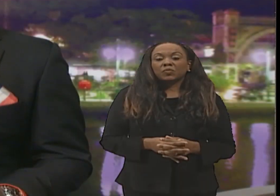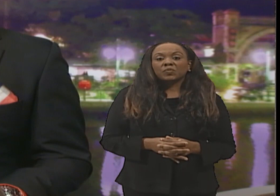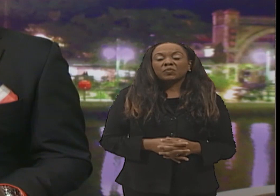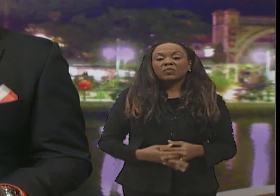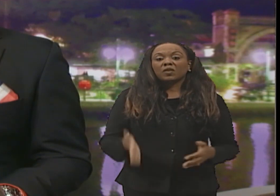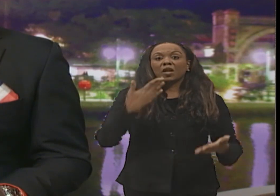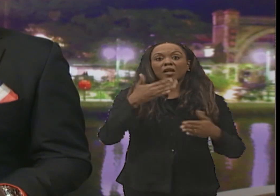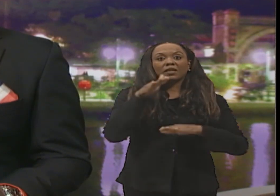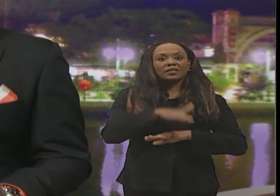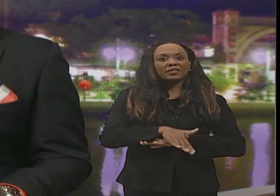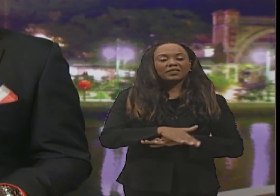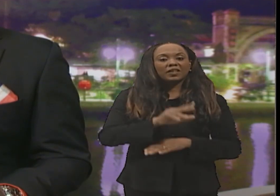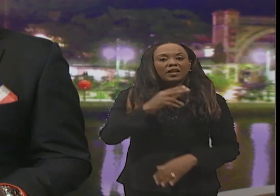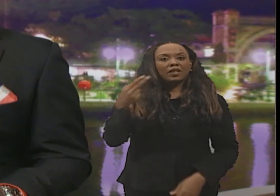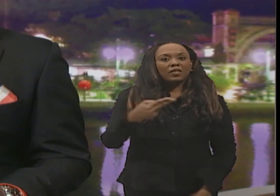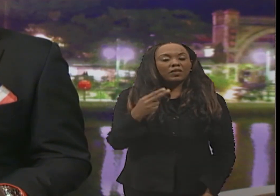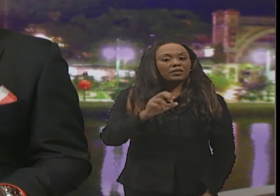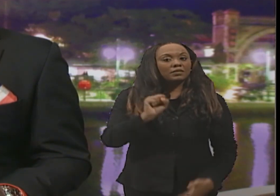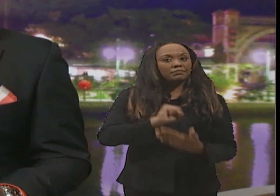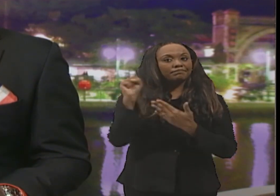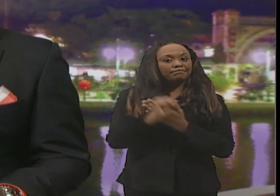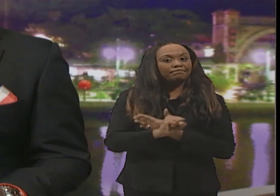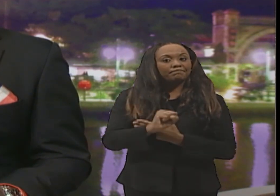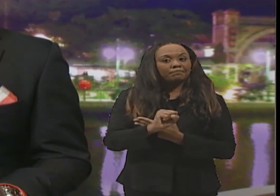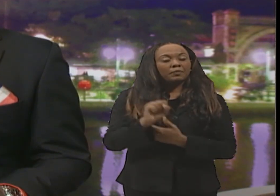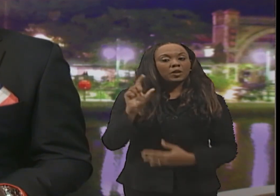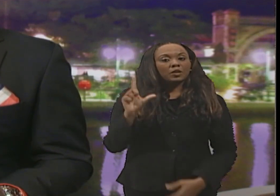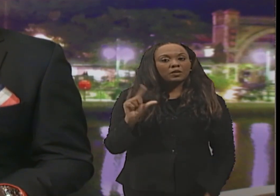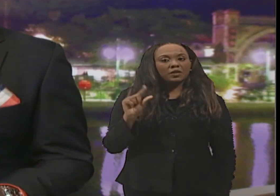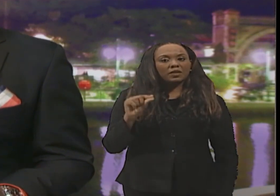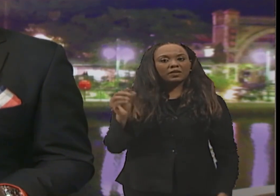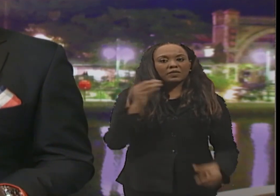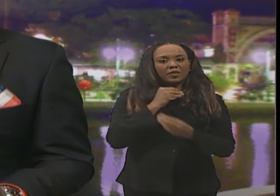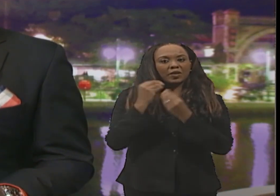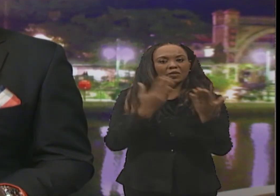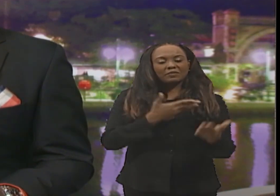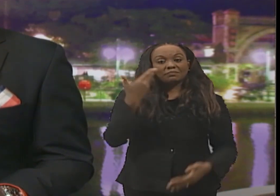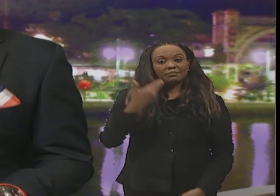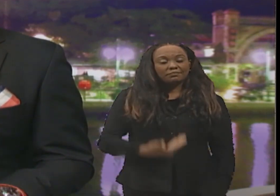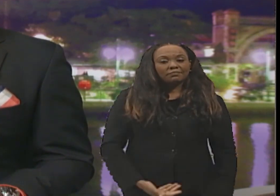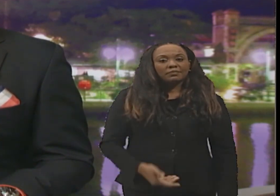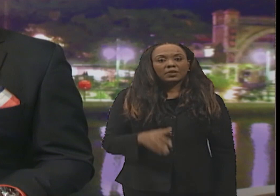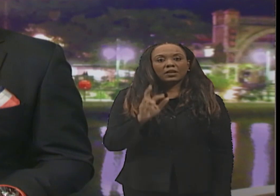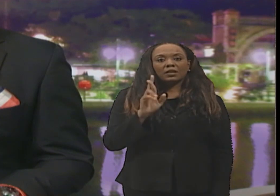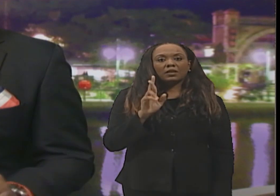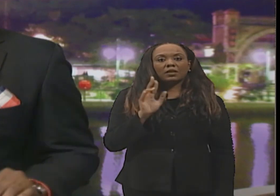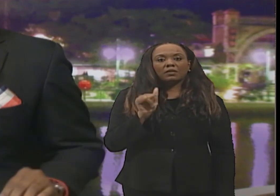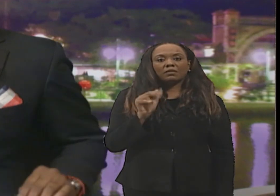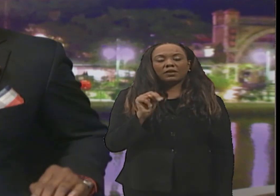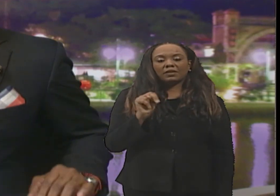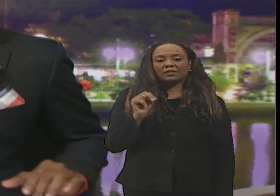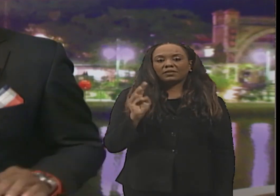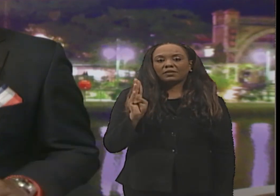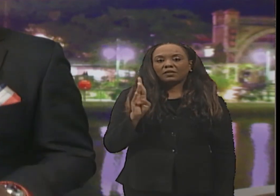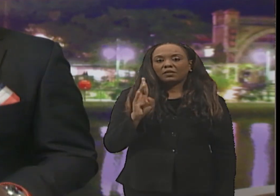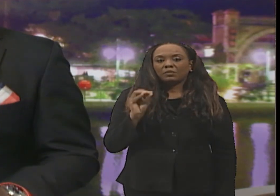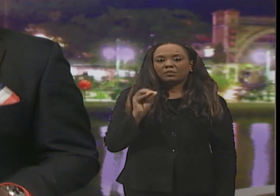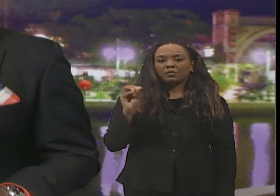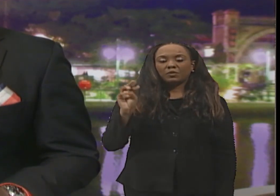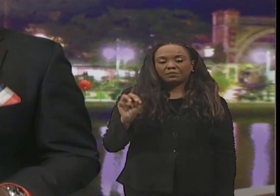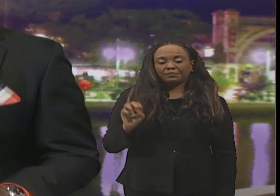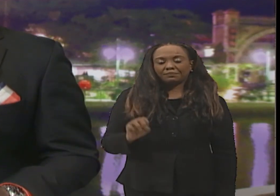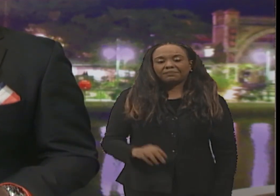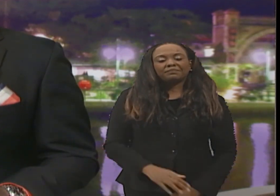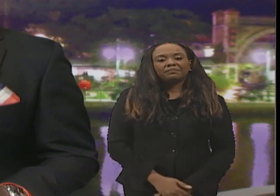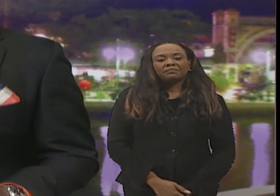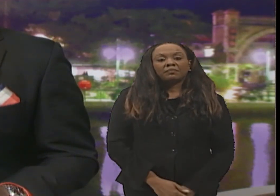A very good evening to you with the Thursday, September 20th edition of the CBC Evening News. I am Ryan Broom in our top story.